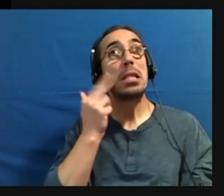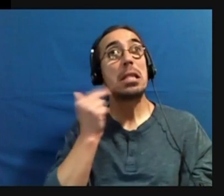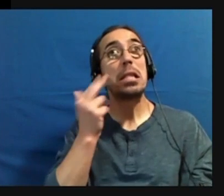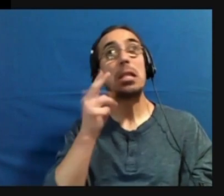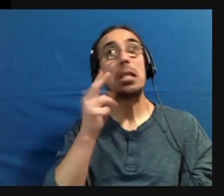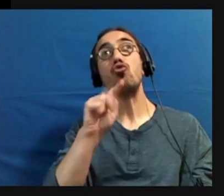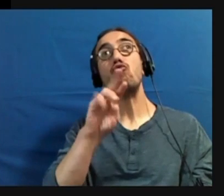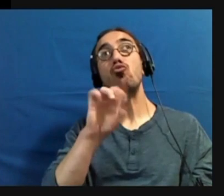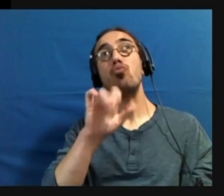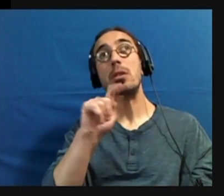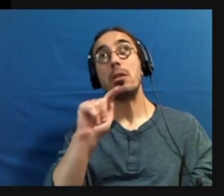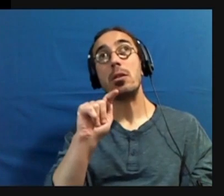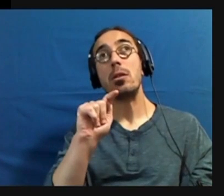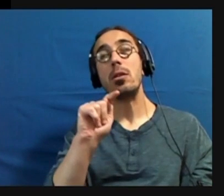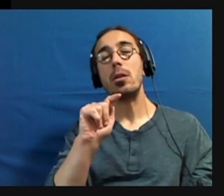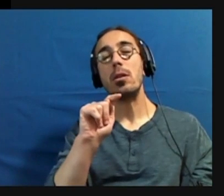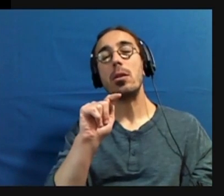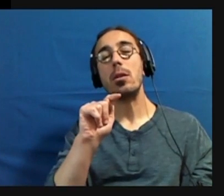treat,